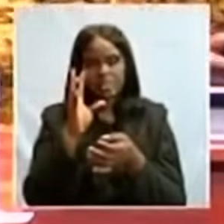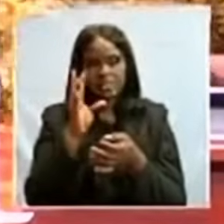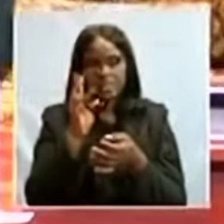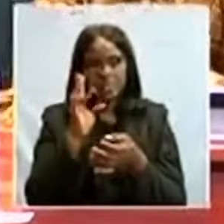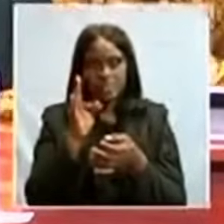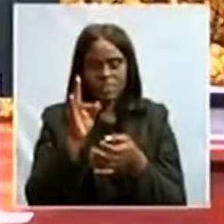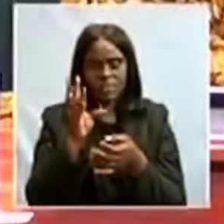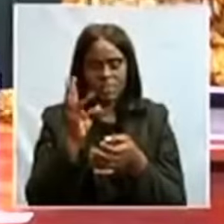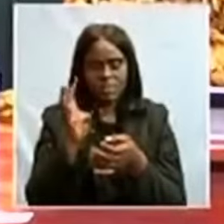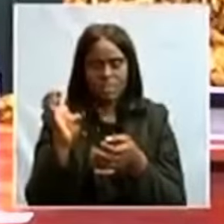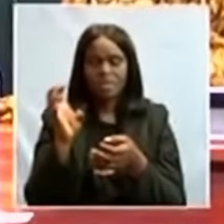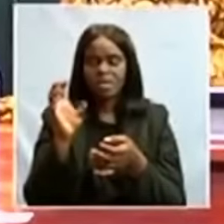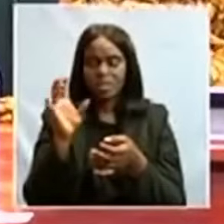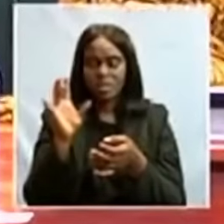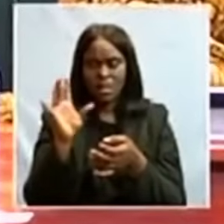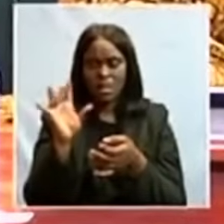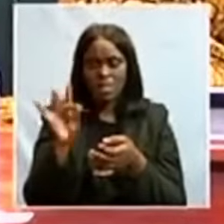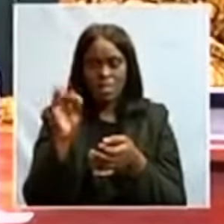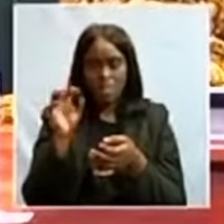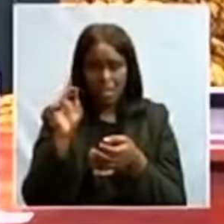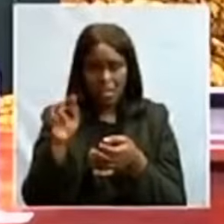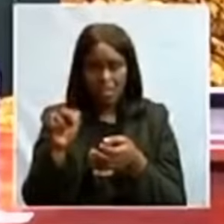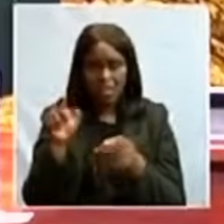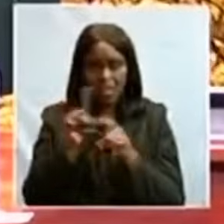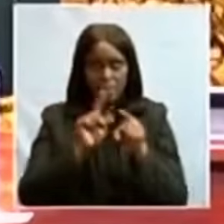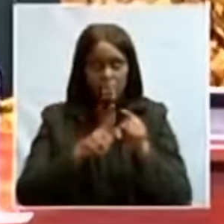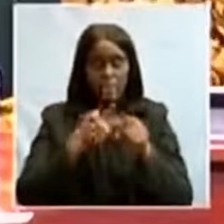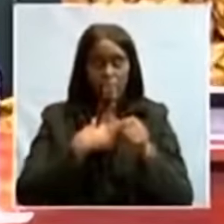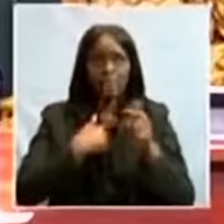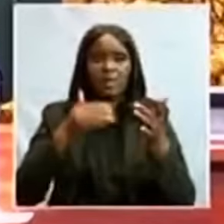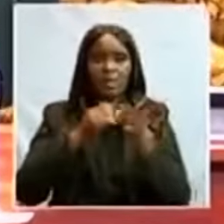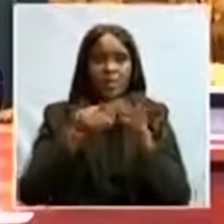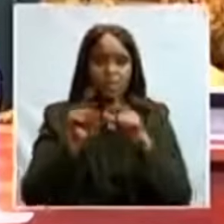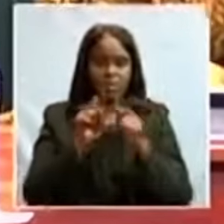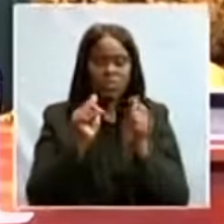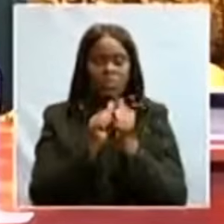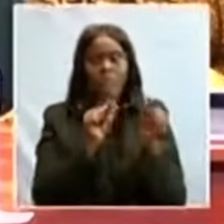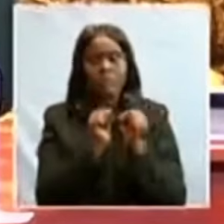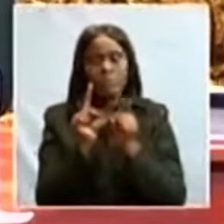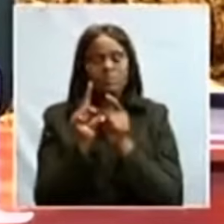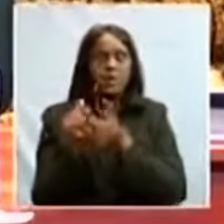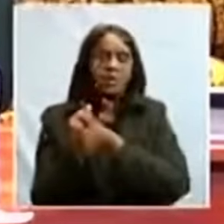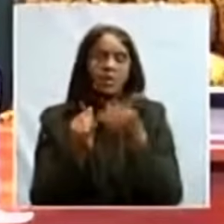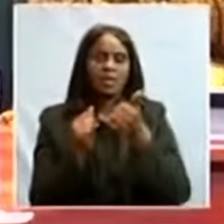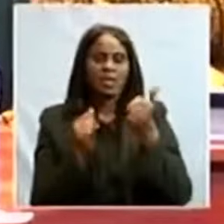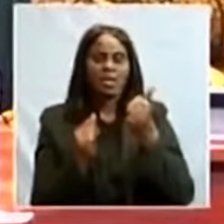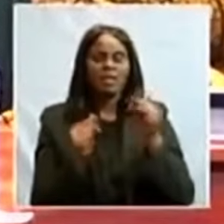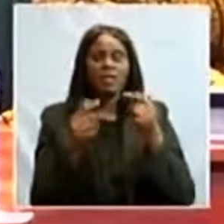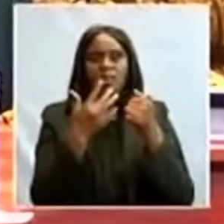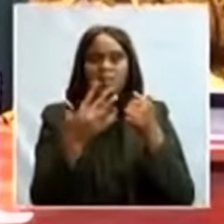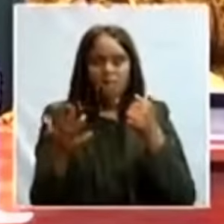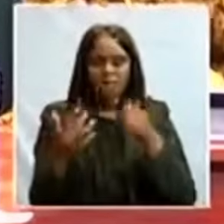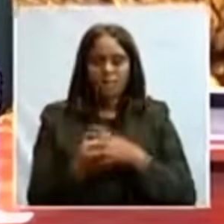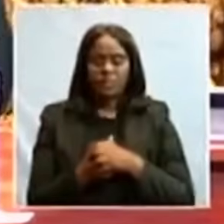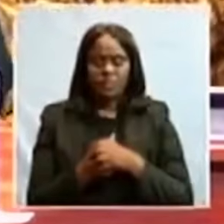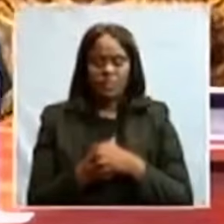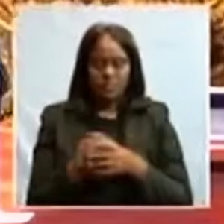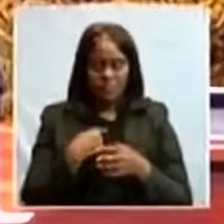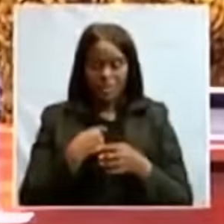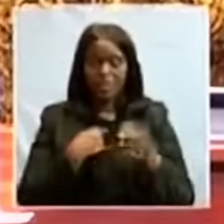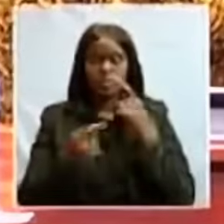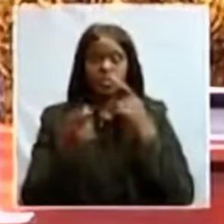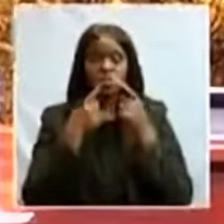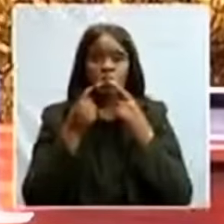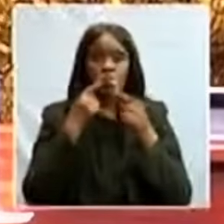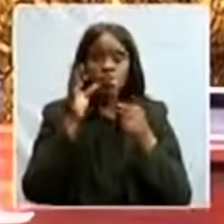8,749,624 kwacha 8 tengwe. Again, you have a futsal court and also other courts I mentioned,